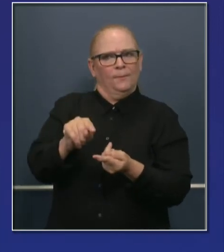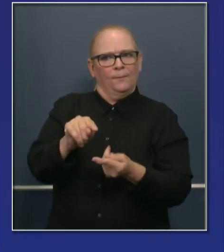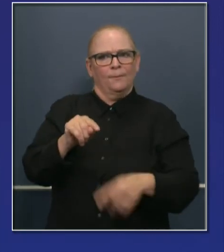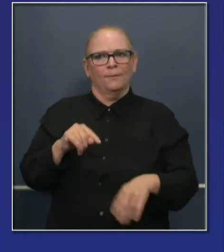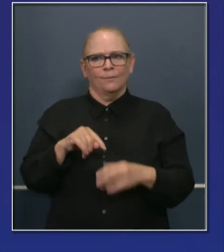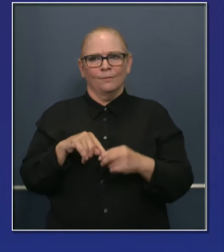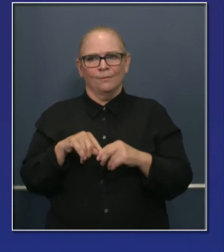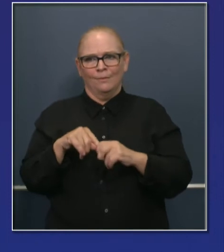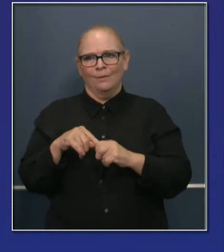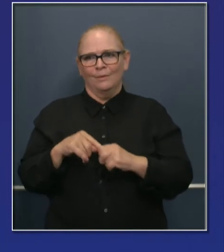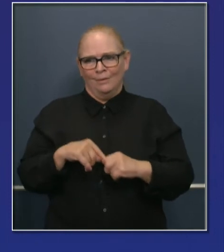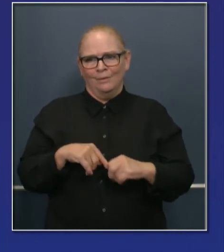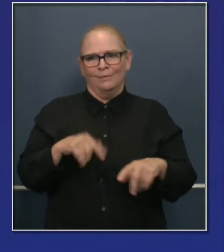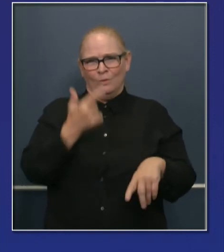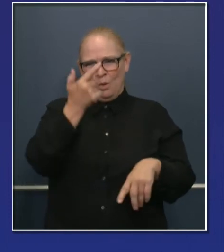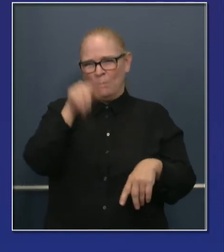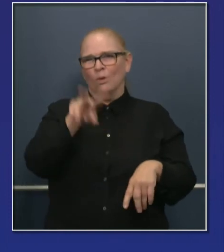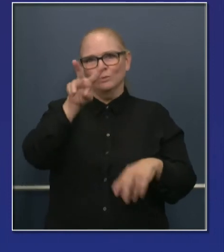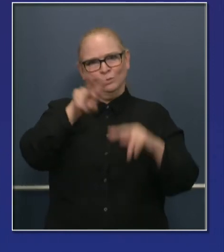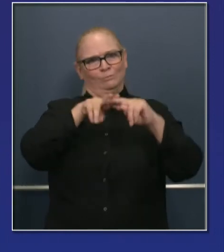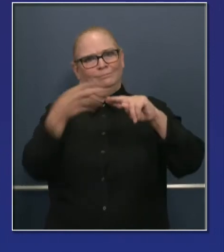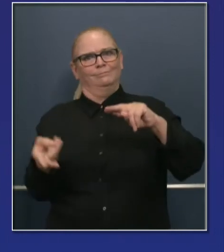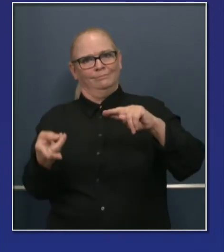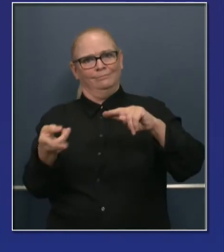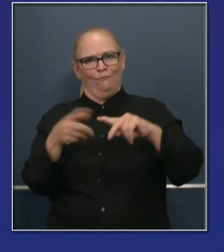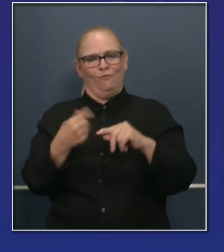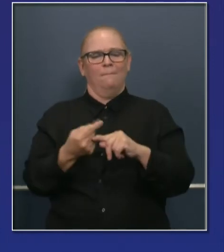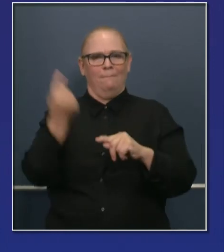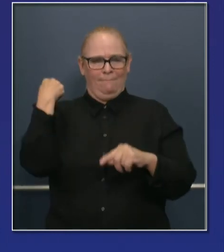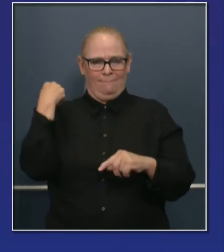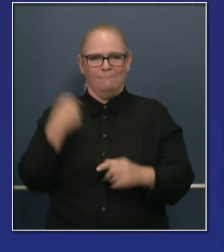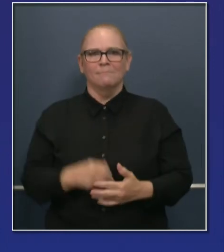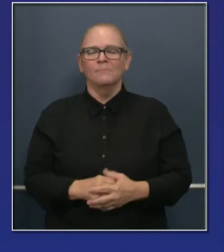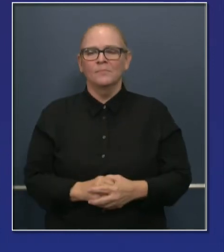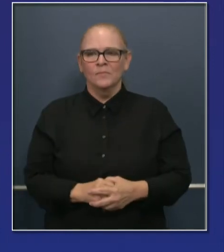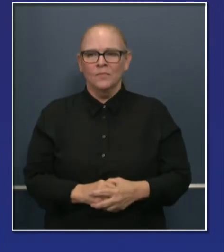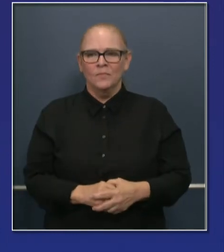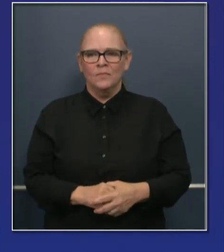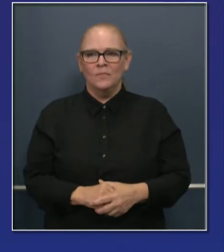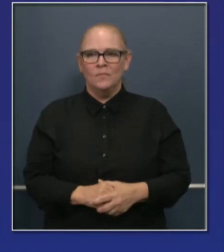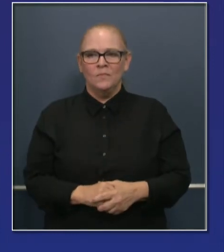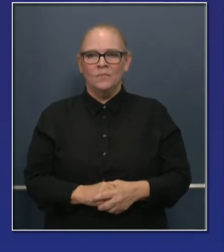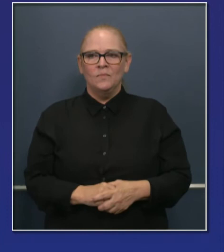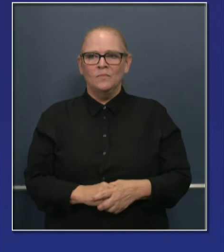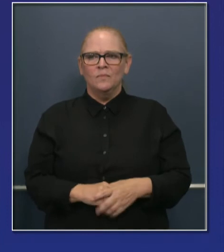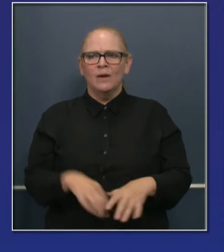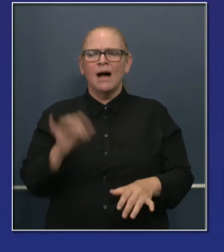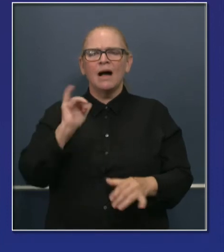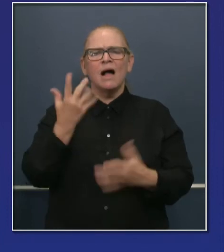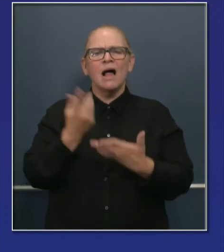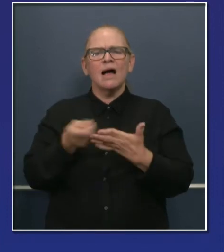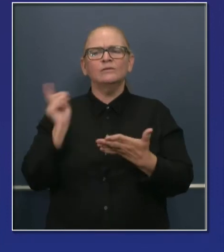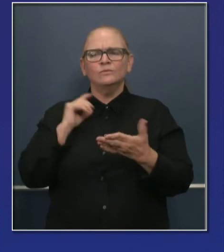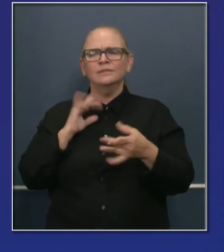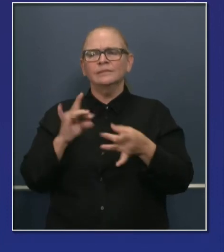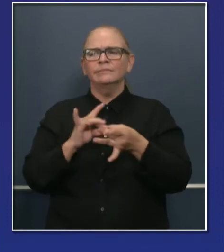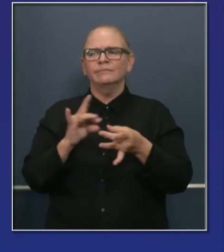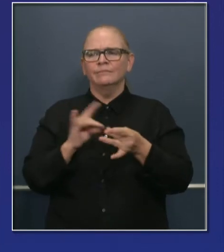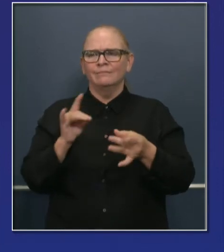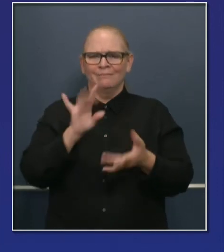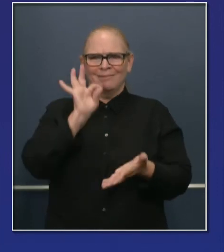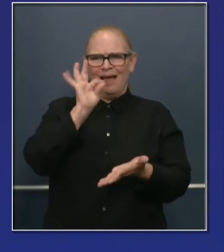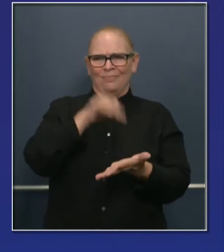saw a slide like this, the number was north of 9,800 daily average